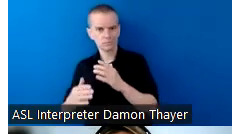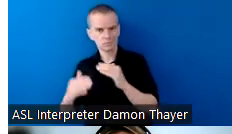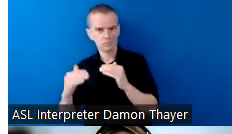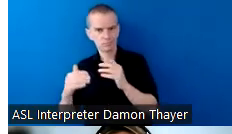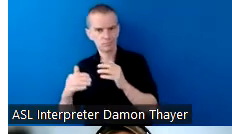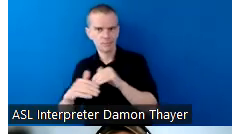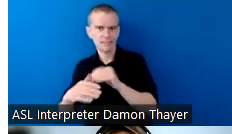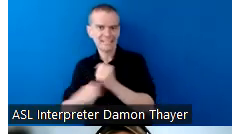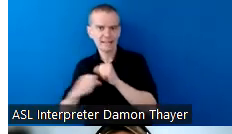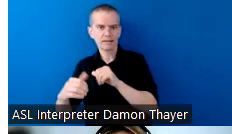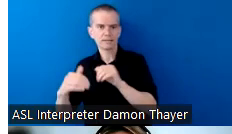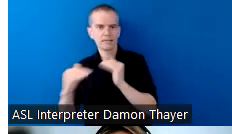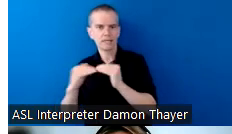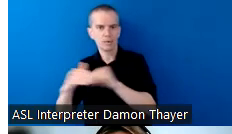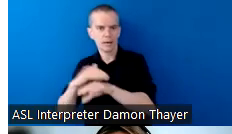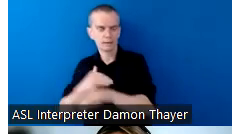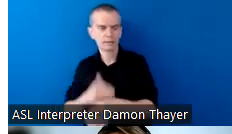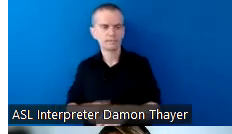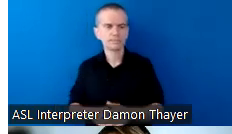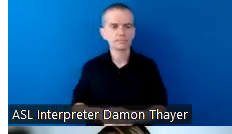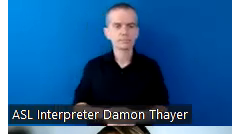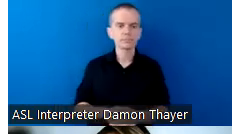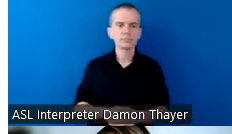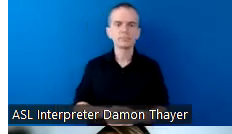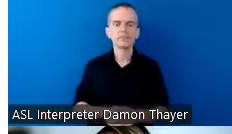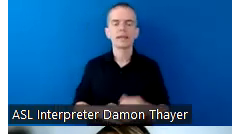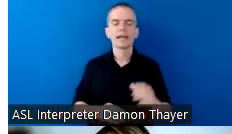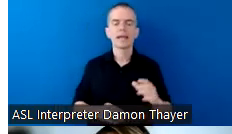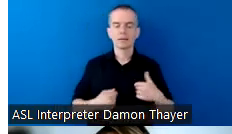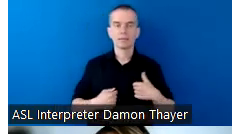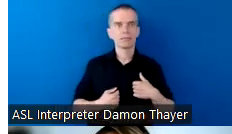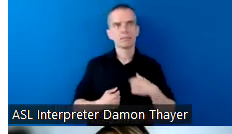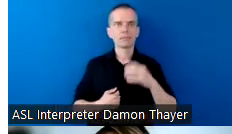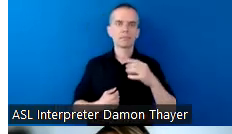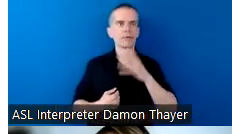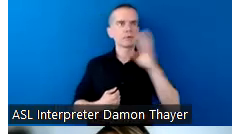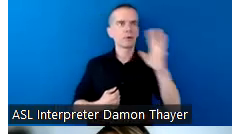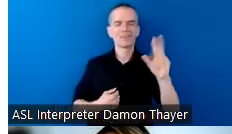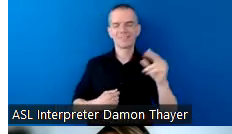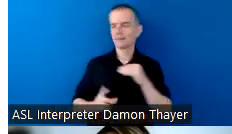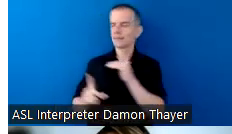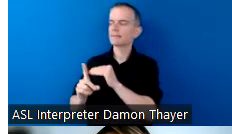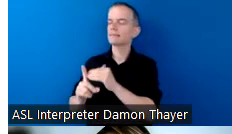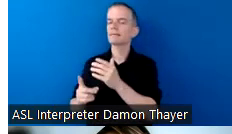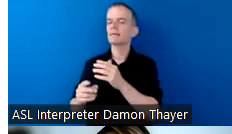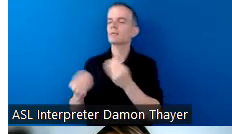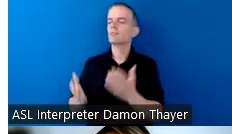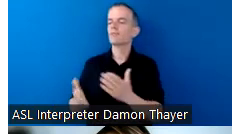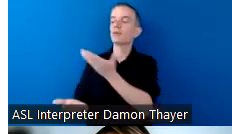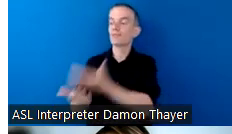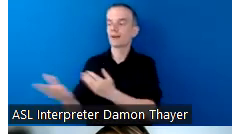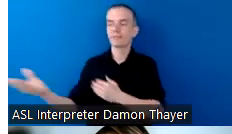these things unless the disability is evident. So that means that the provider's responsibility